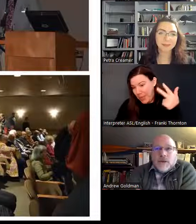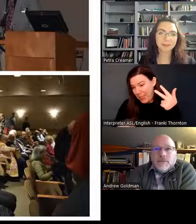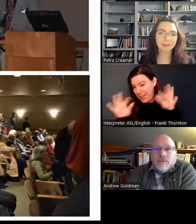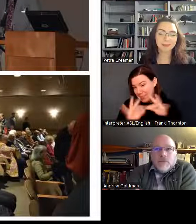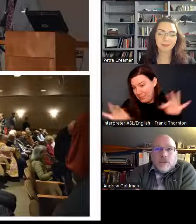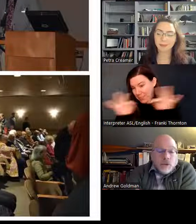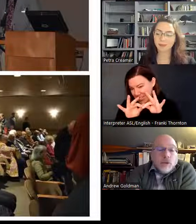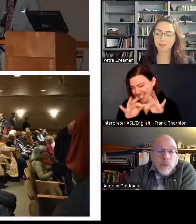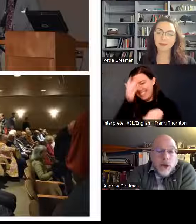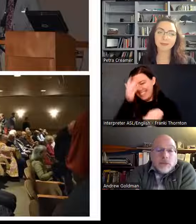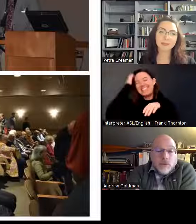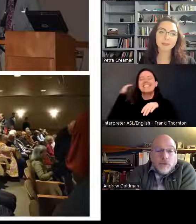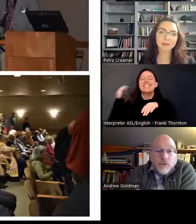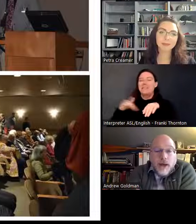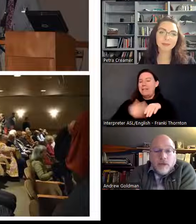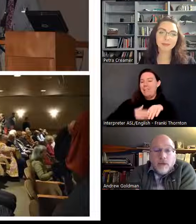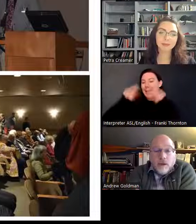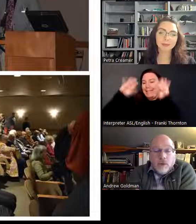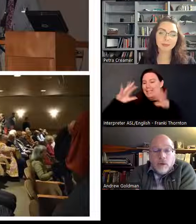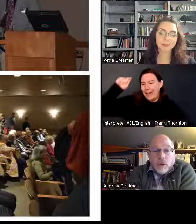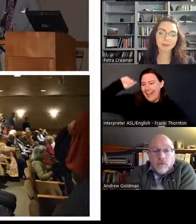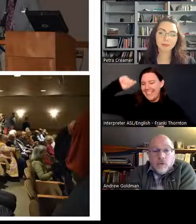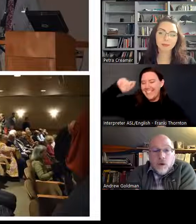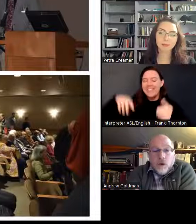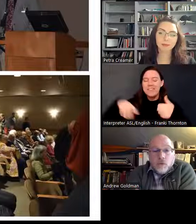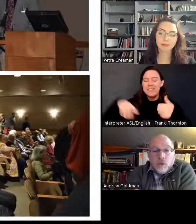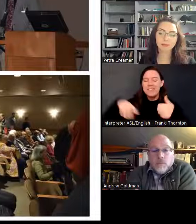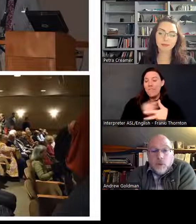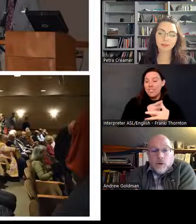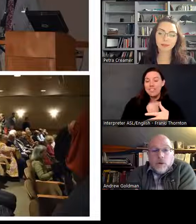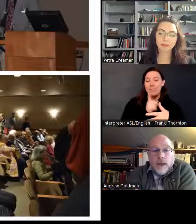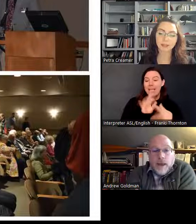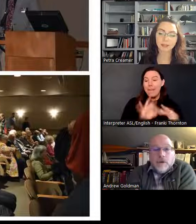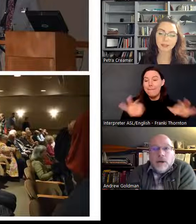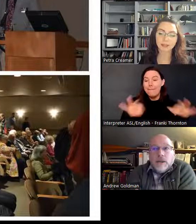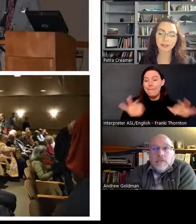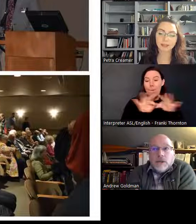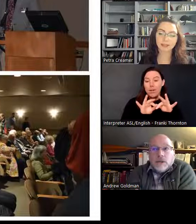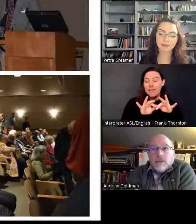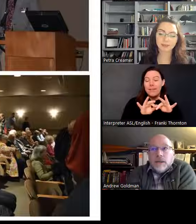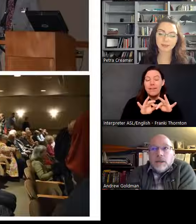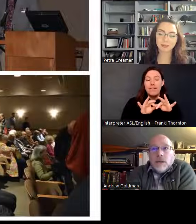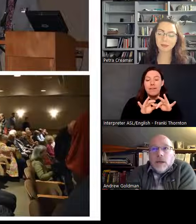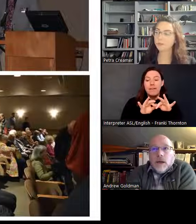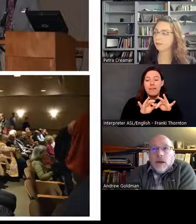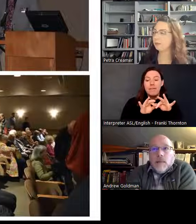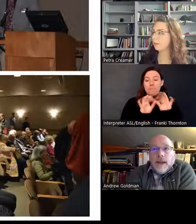first, this was only possible through having a really wonderful, hardworking board. Everybody